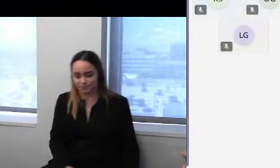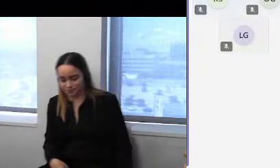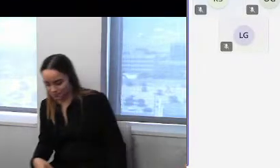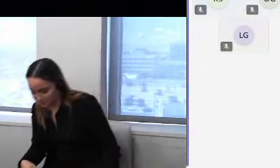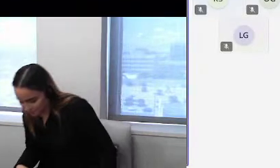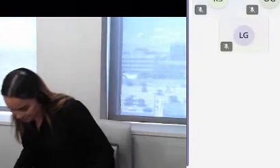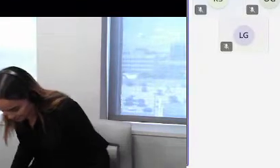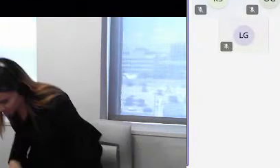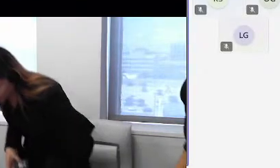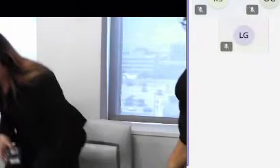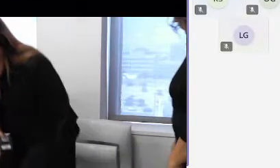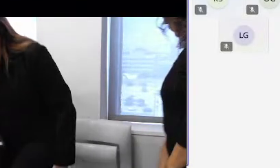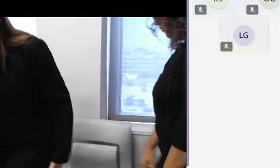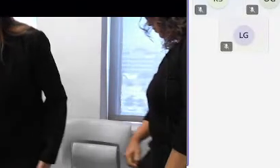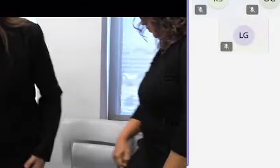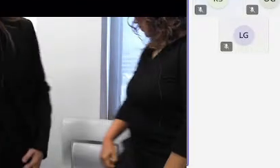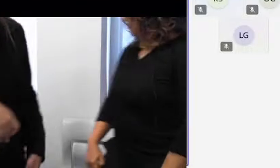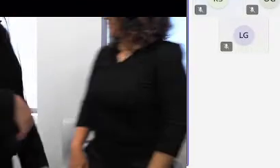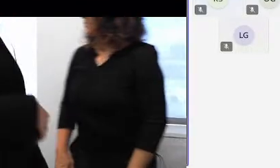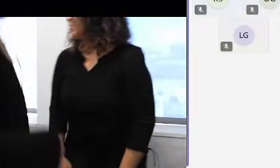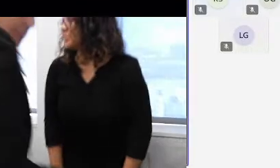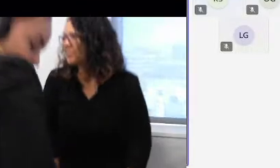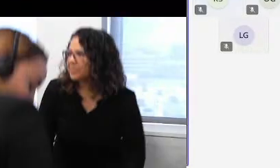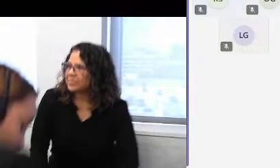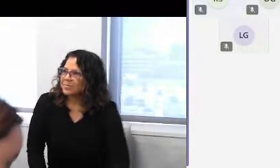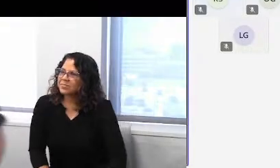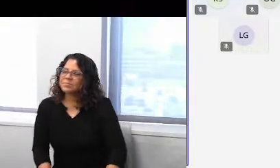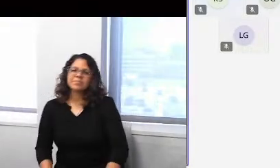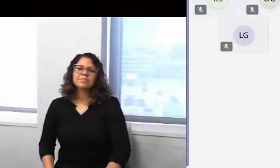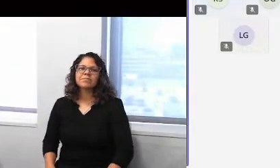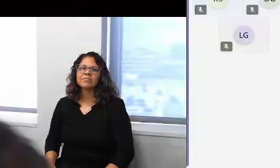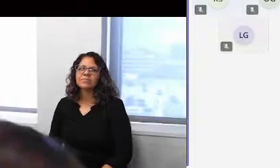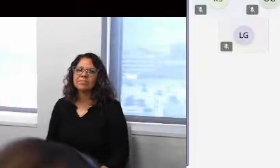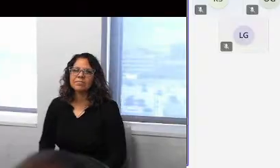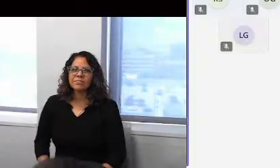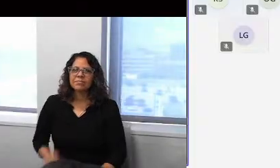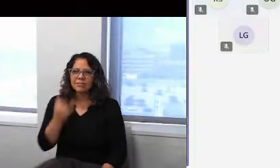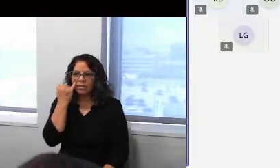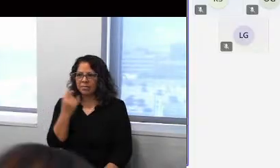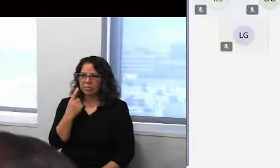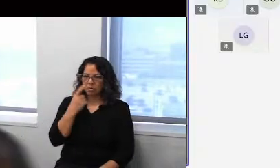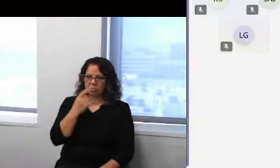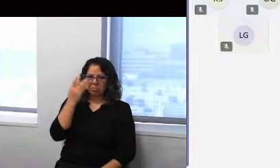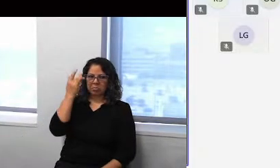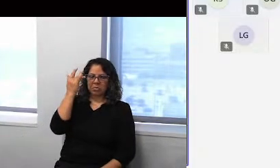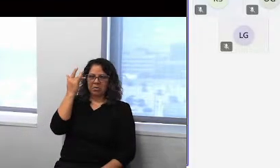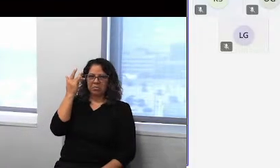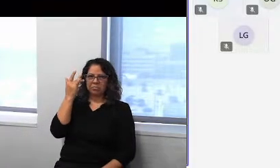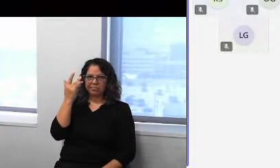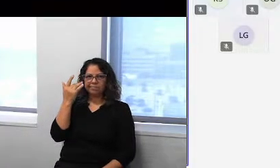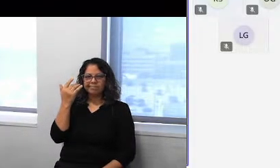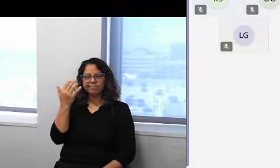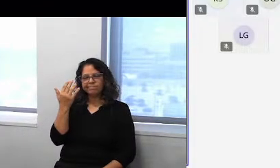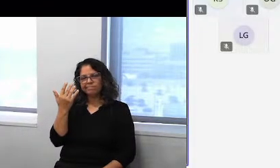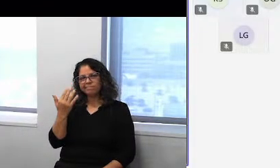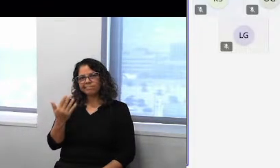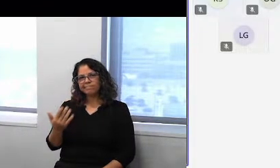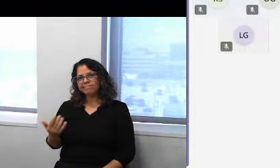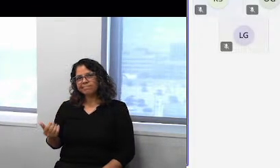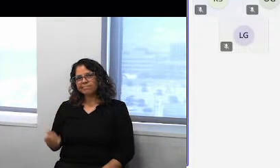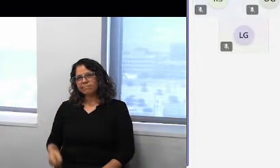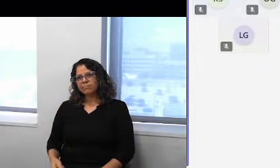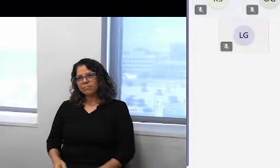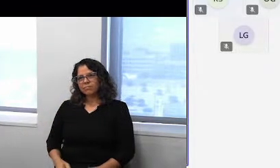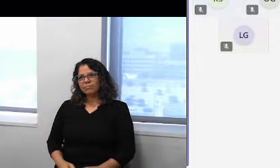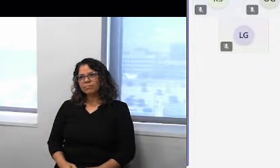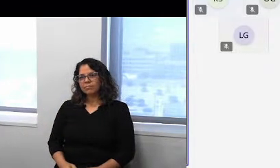I'll say when you're asking me the why, is a broad response. I think it could. Okay, Okay, well,